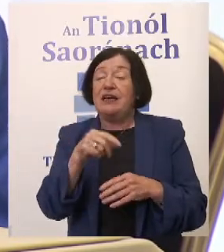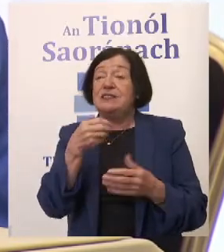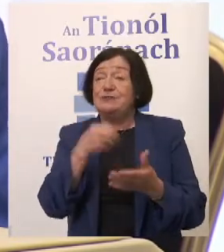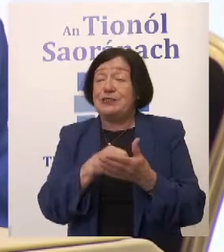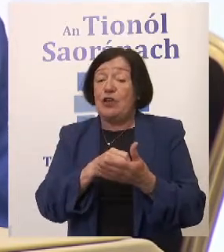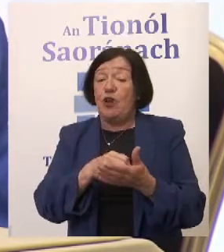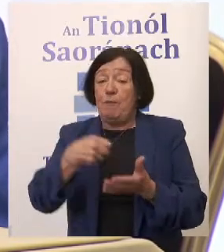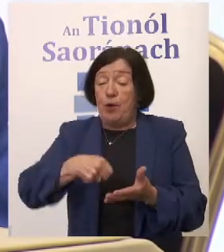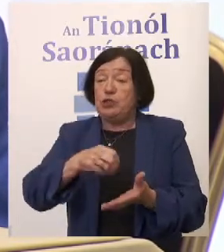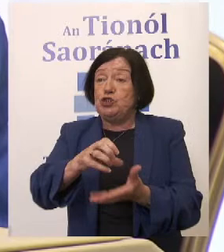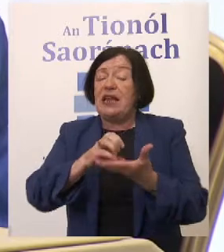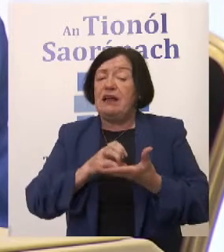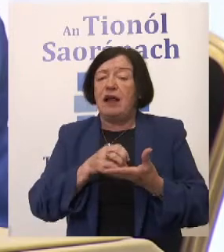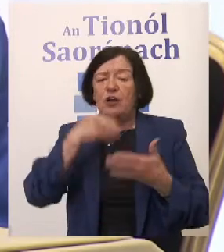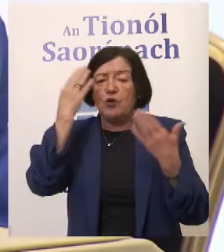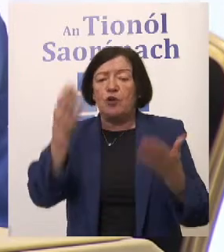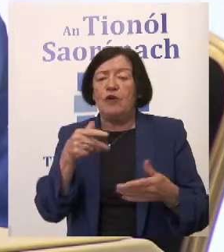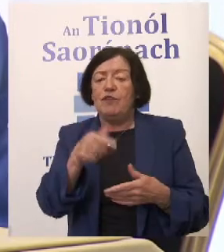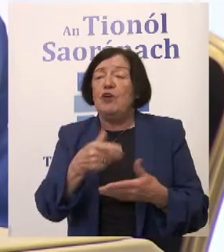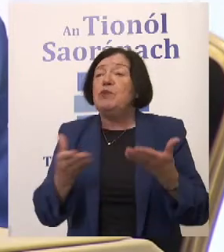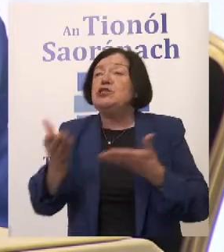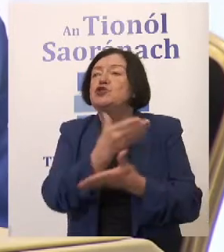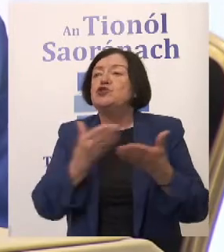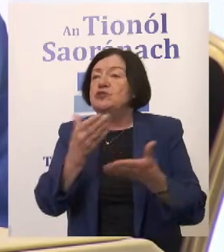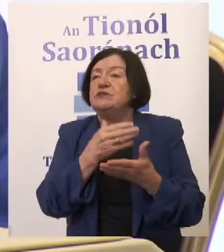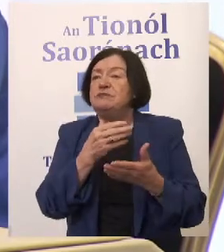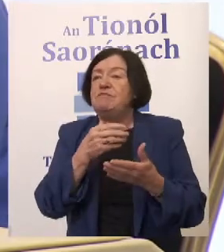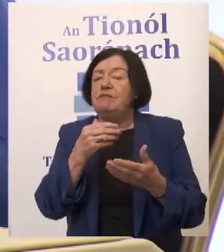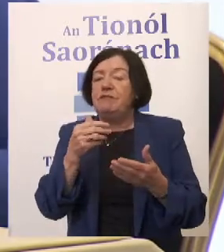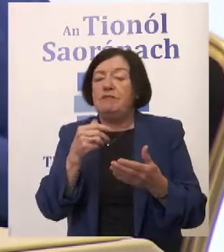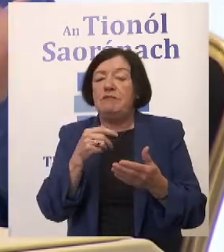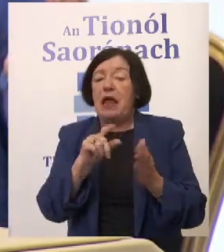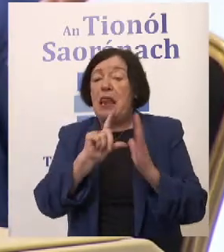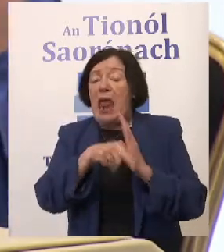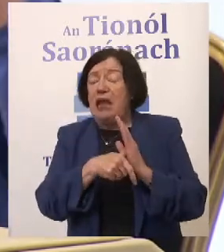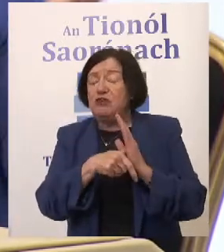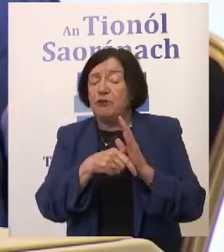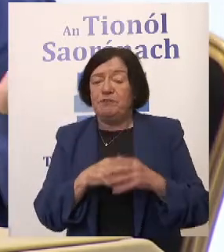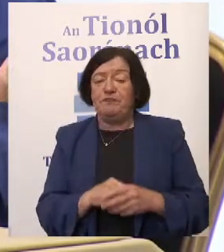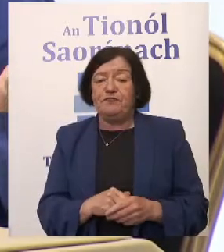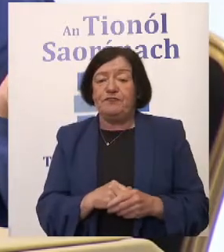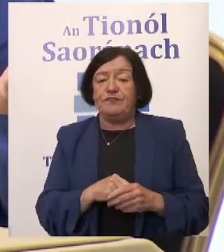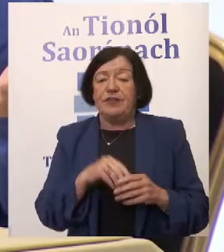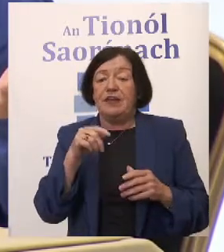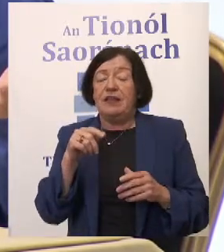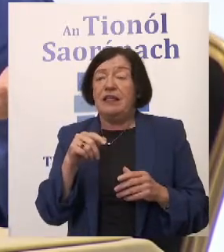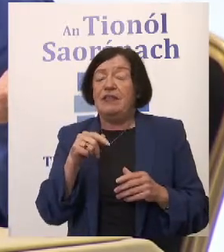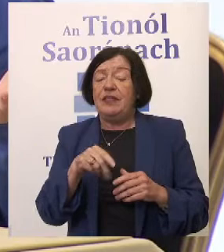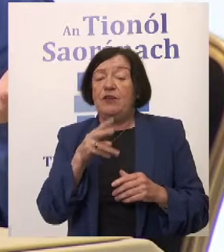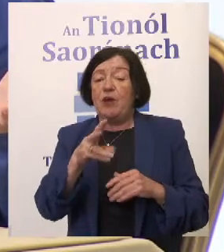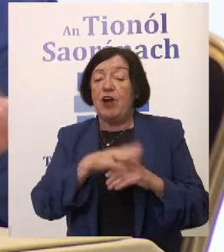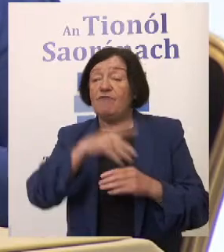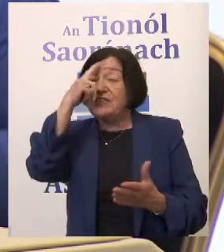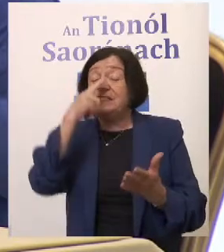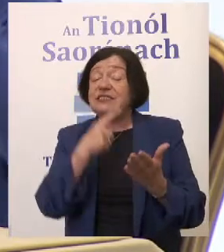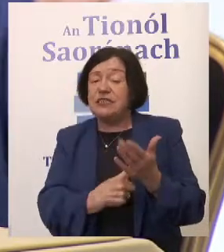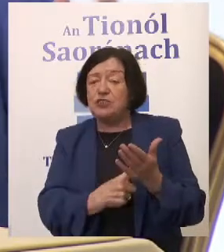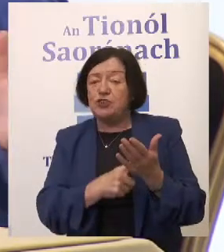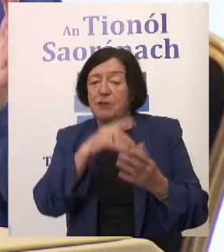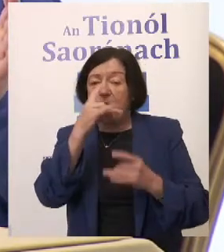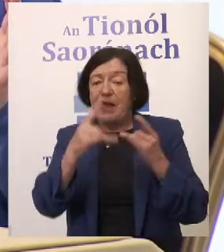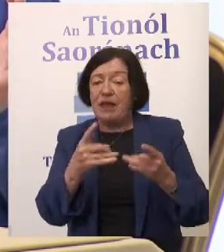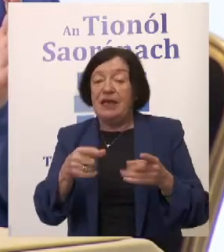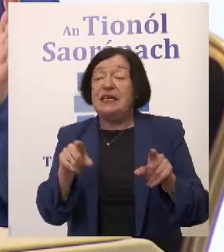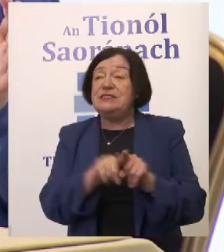And I don't know if you've been discussing that at any stage. And that's actually a form of decision-making that's in the same